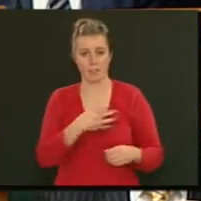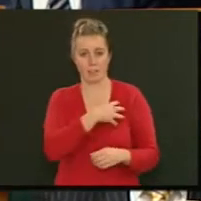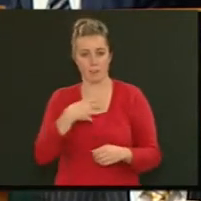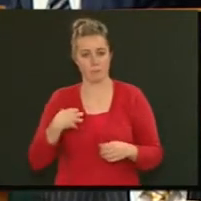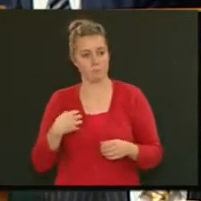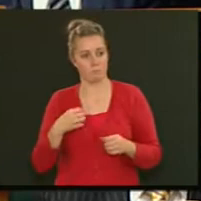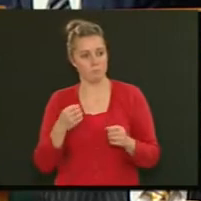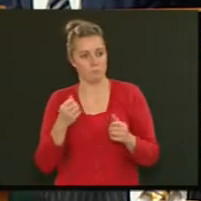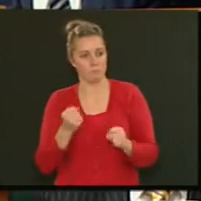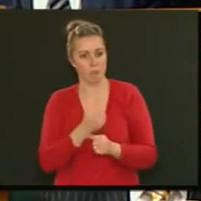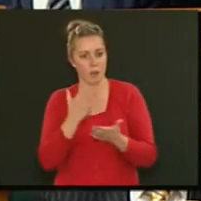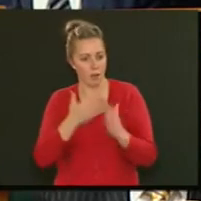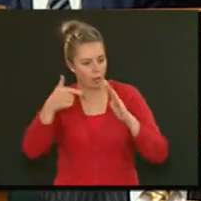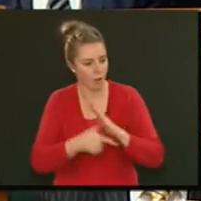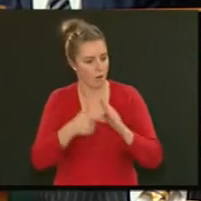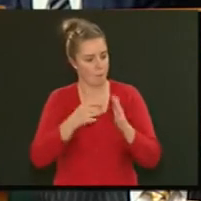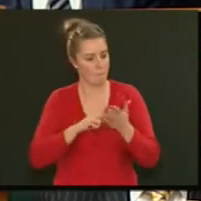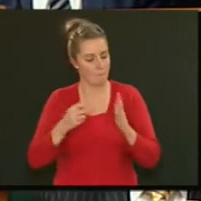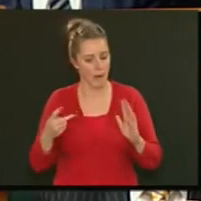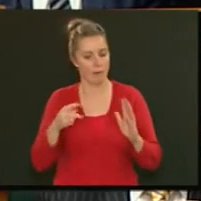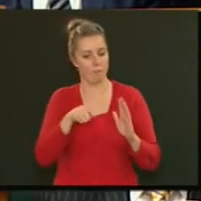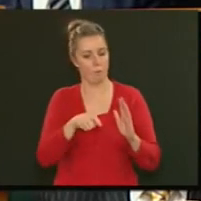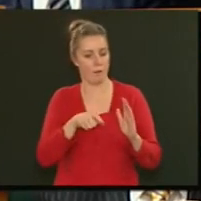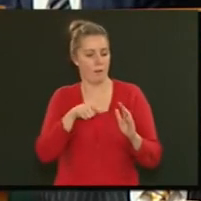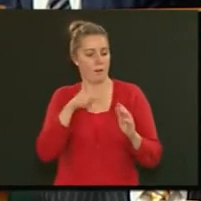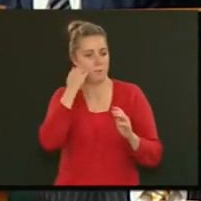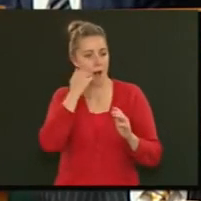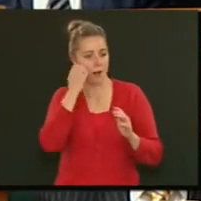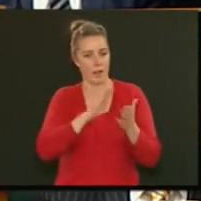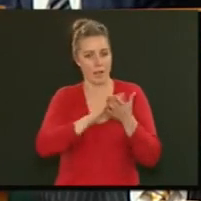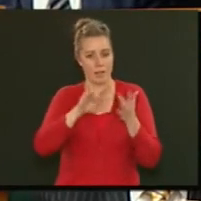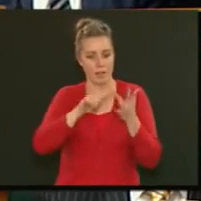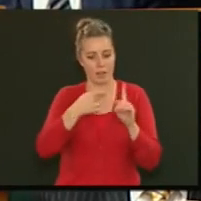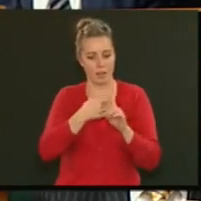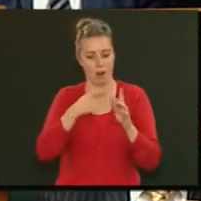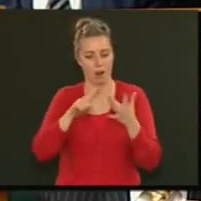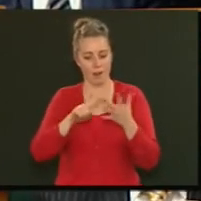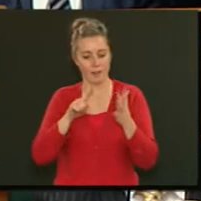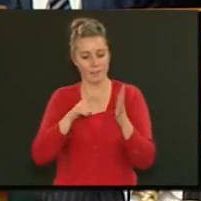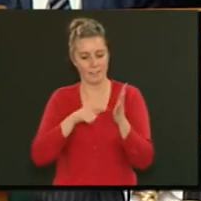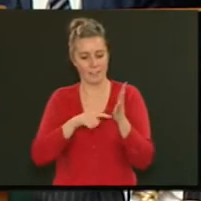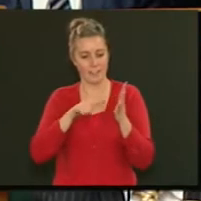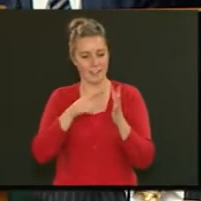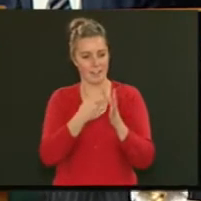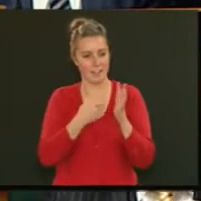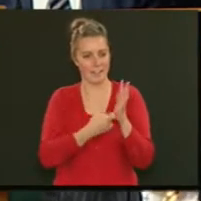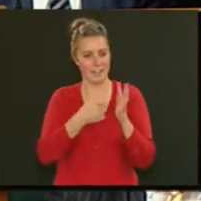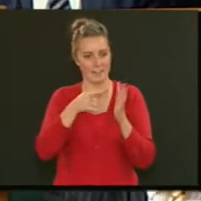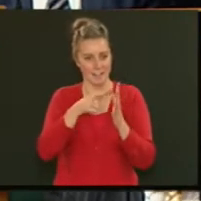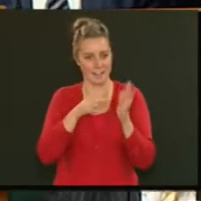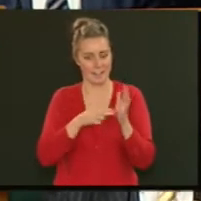for Māori economic development is called He Kai Kei Akaringa and is led by Māori Development Minister Te Uruoff